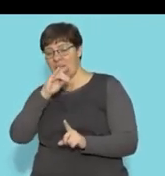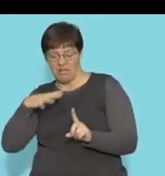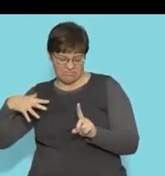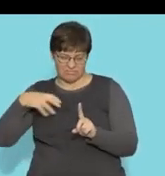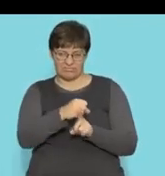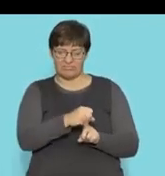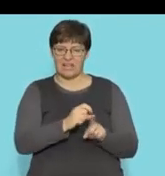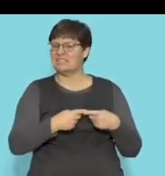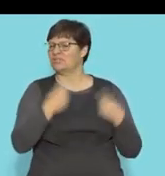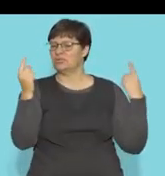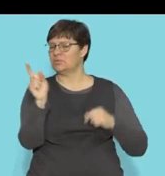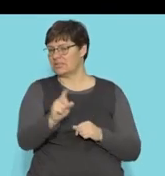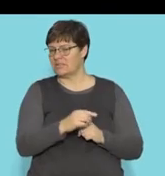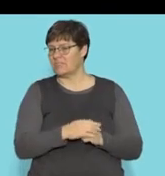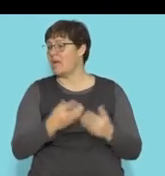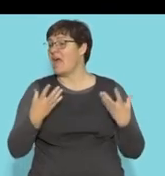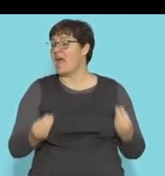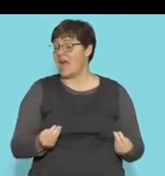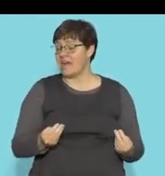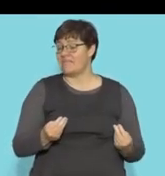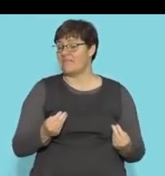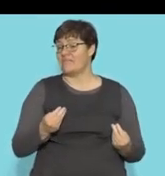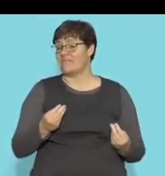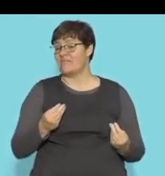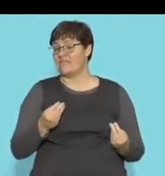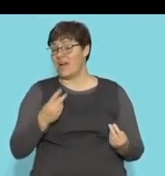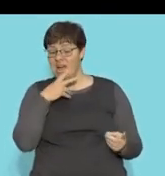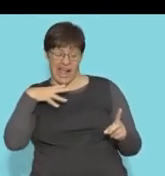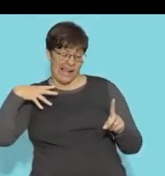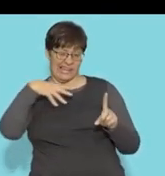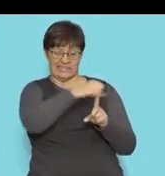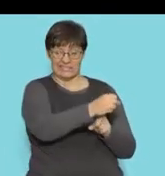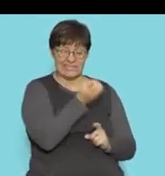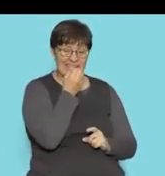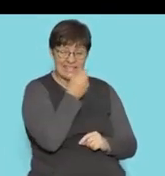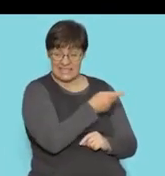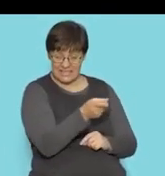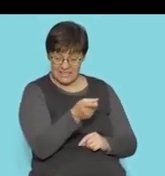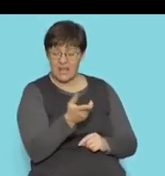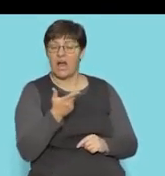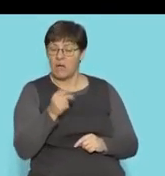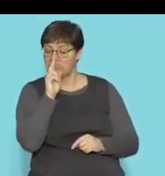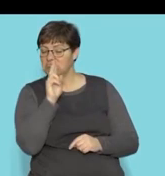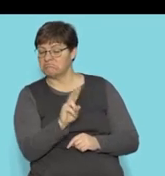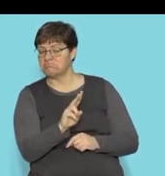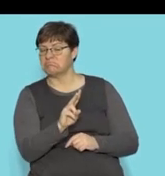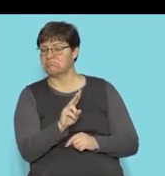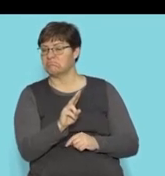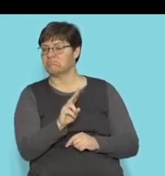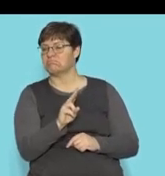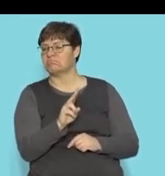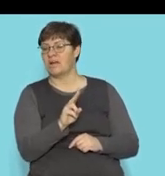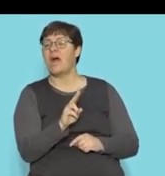on the population? Well, if we had predators, we would have seen that we would have